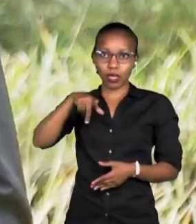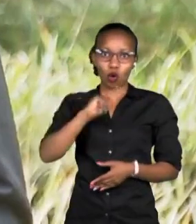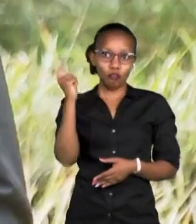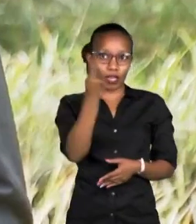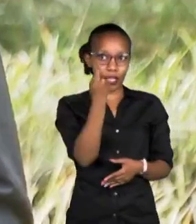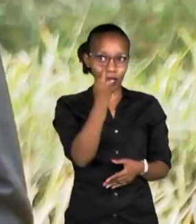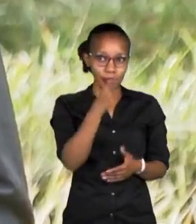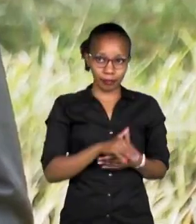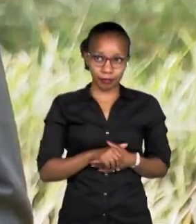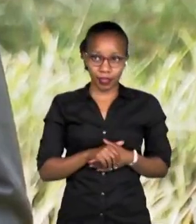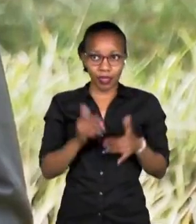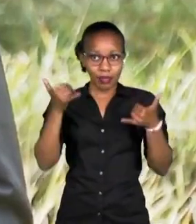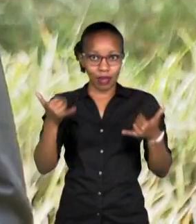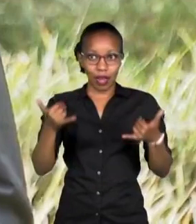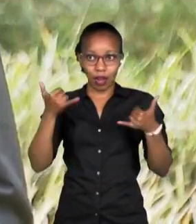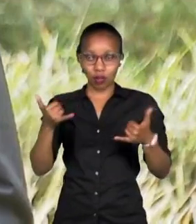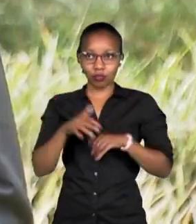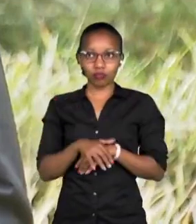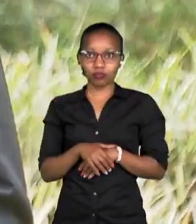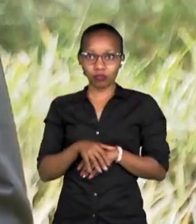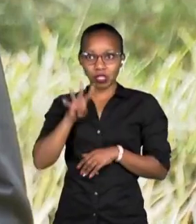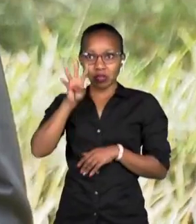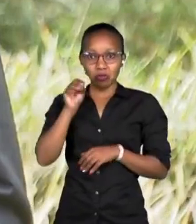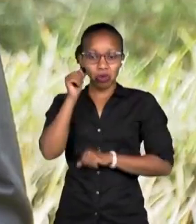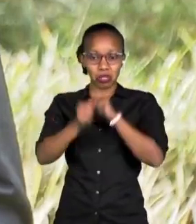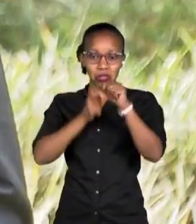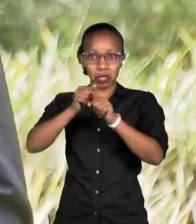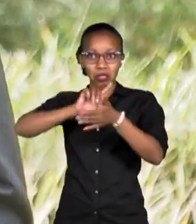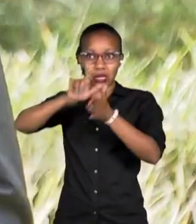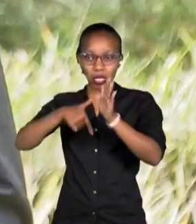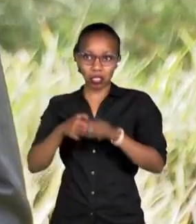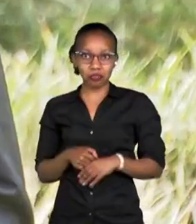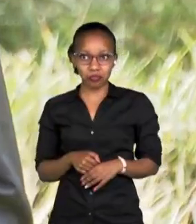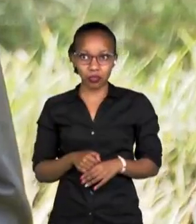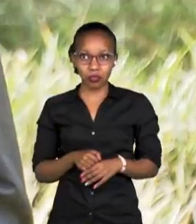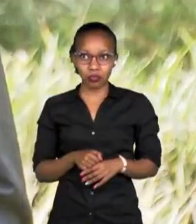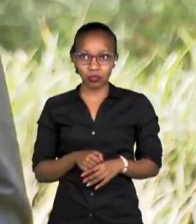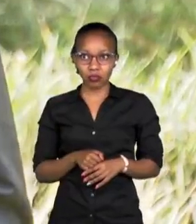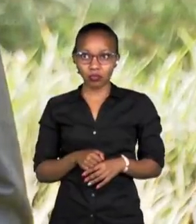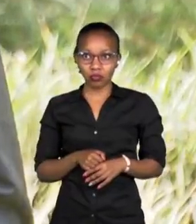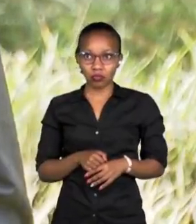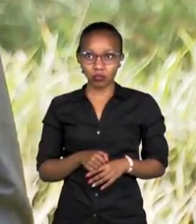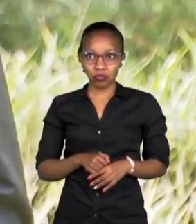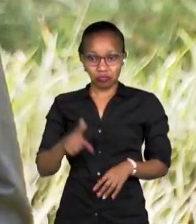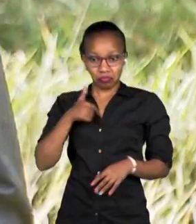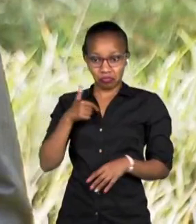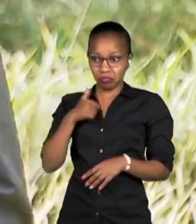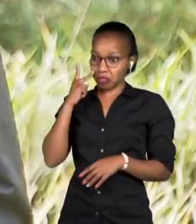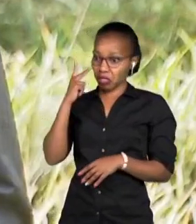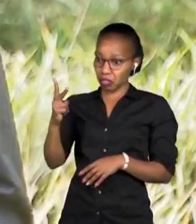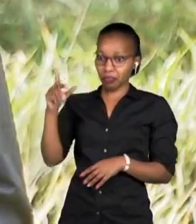Kenya. Now, some 40 years later, just one generation within my own